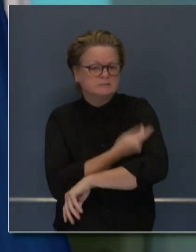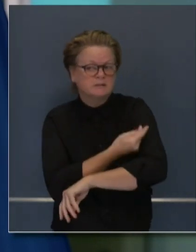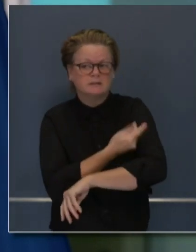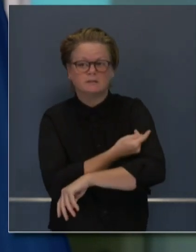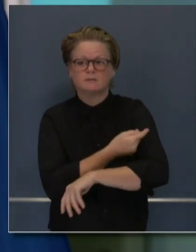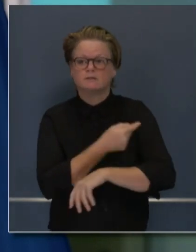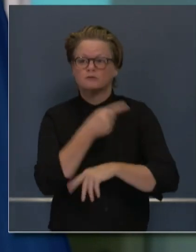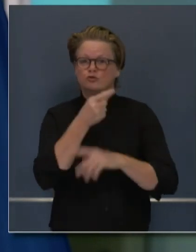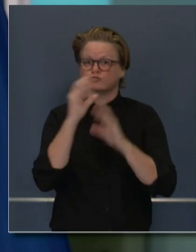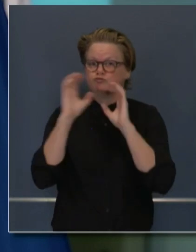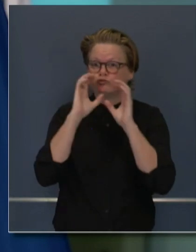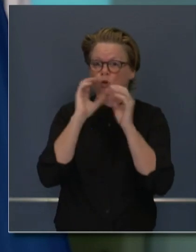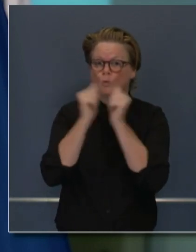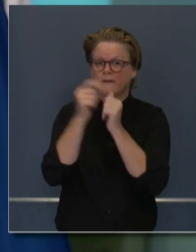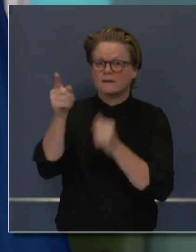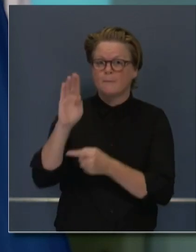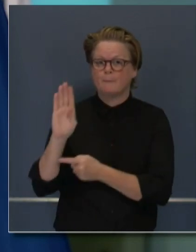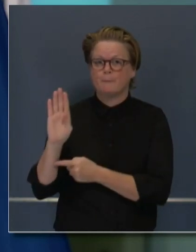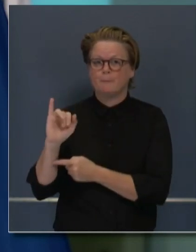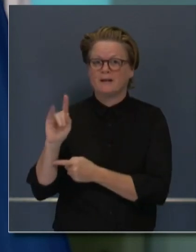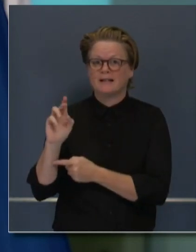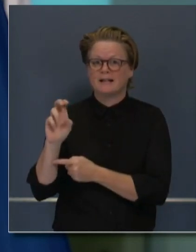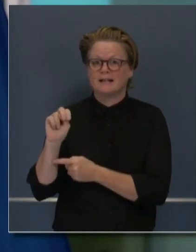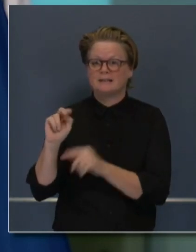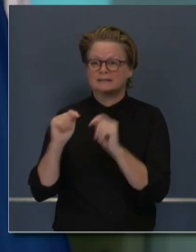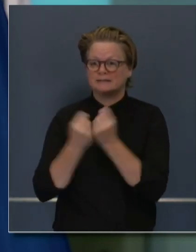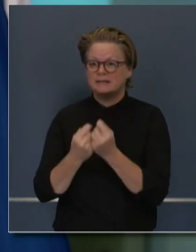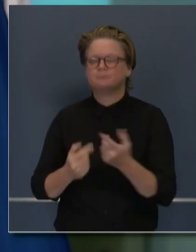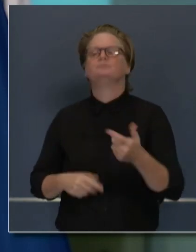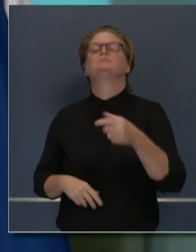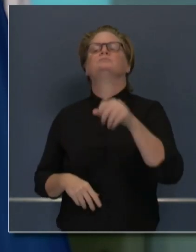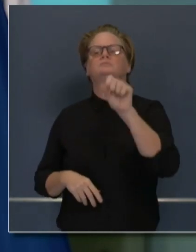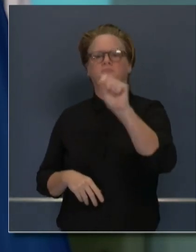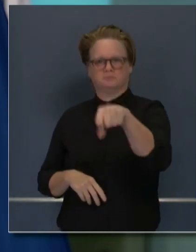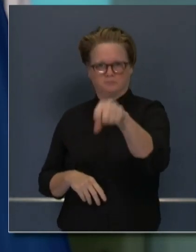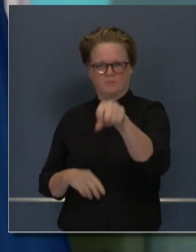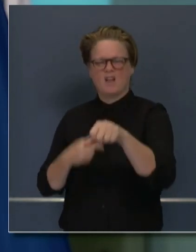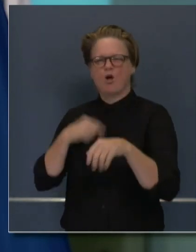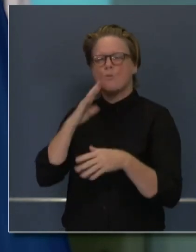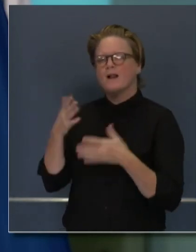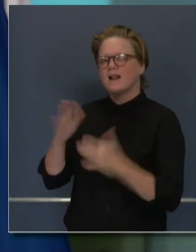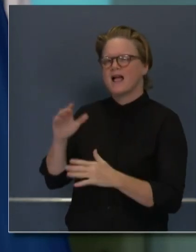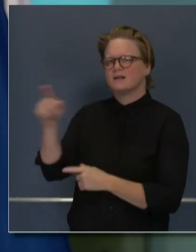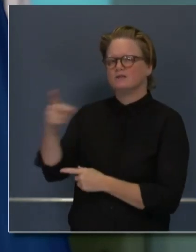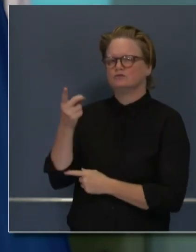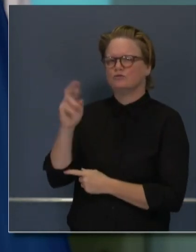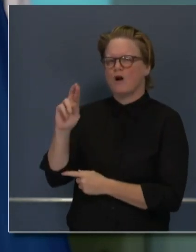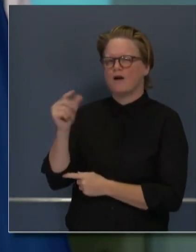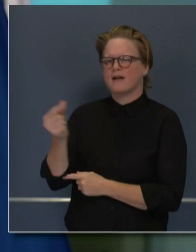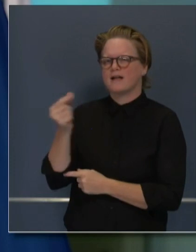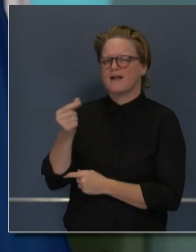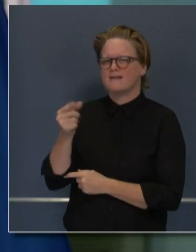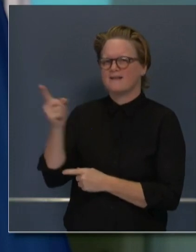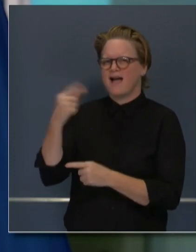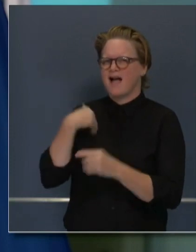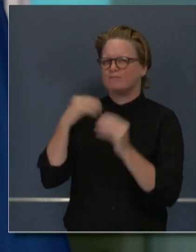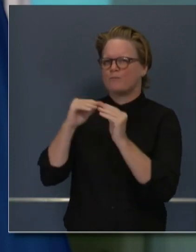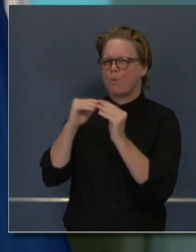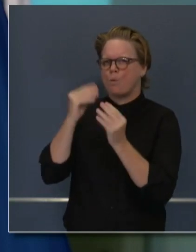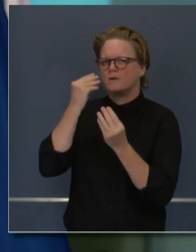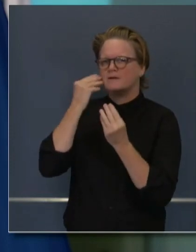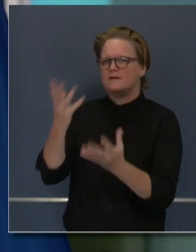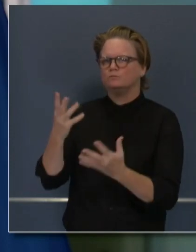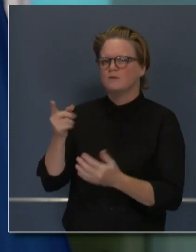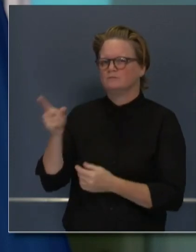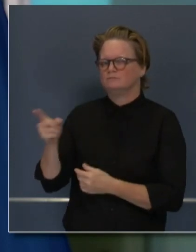Yeah, and in fact, I'm going to have Dr. Galley come up to more specifically and give you some more contemporary information about that. But as you know, and I